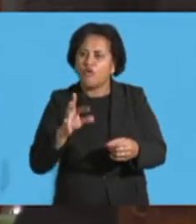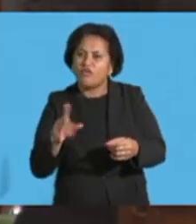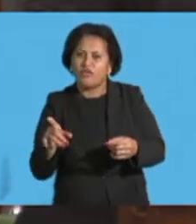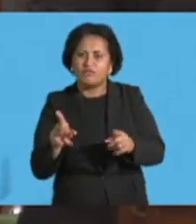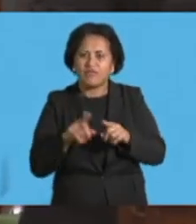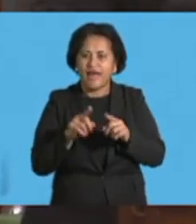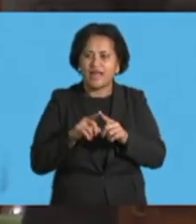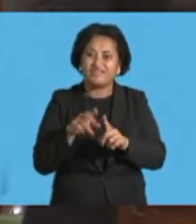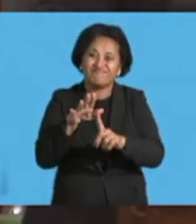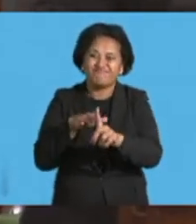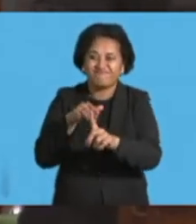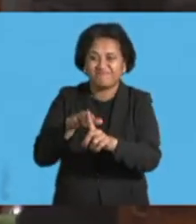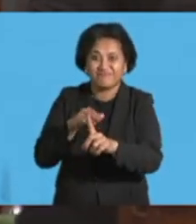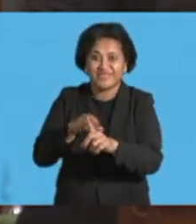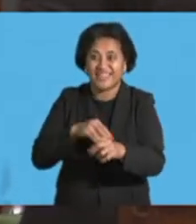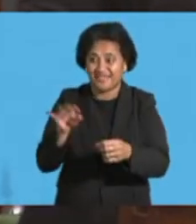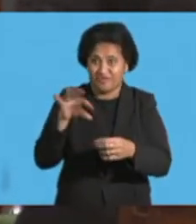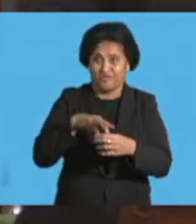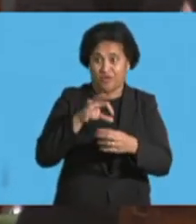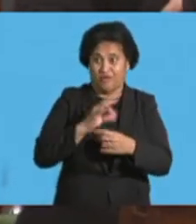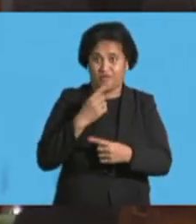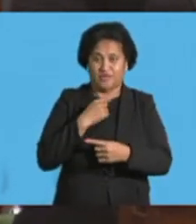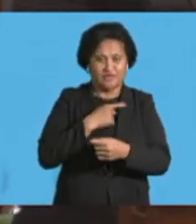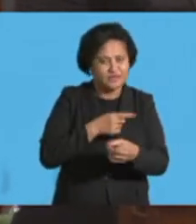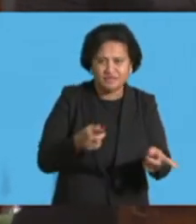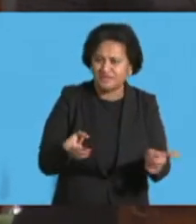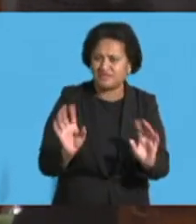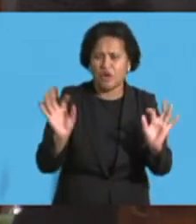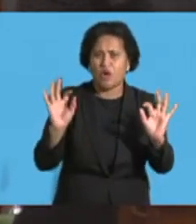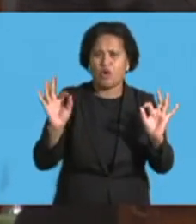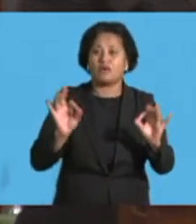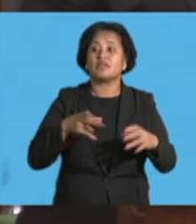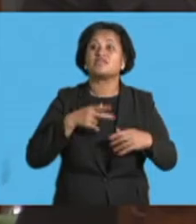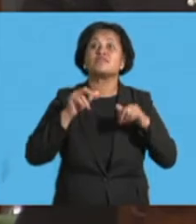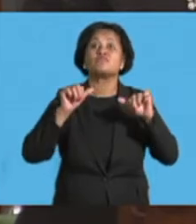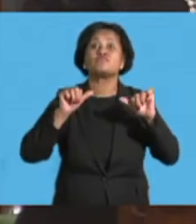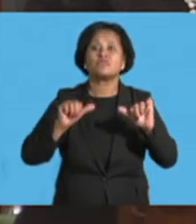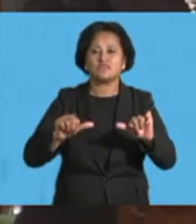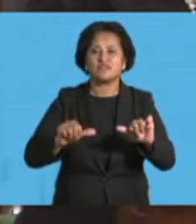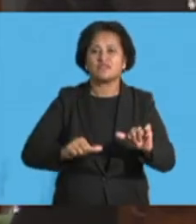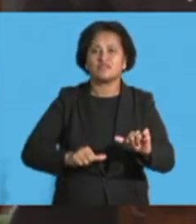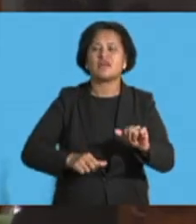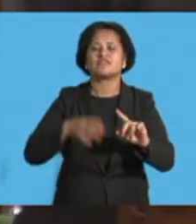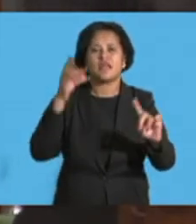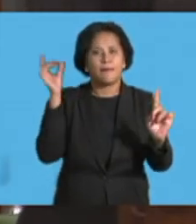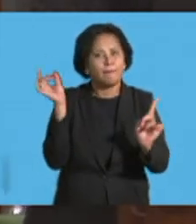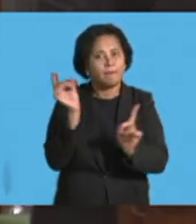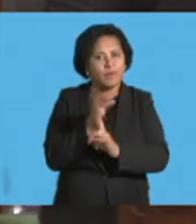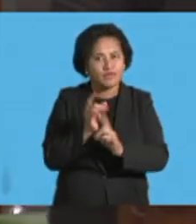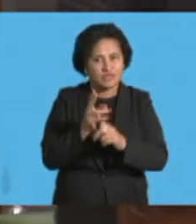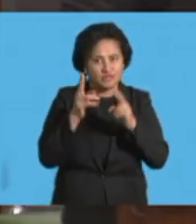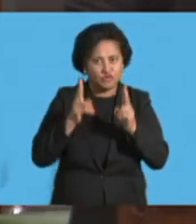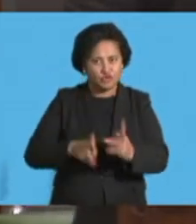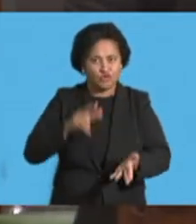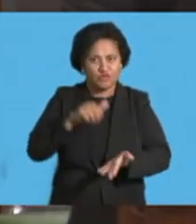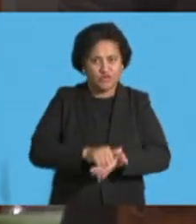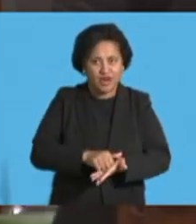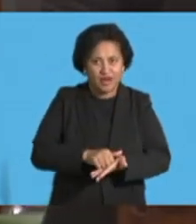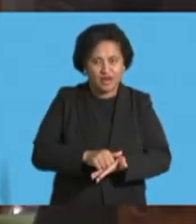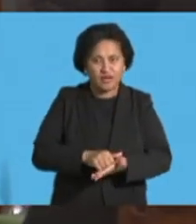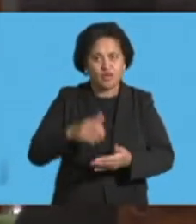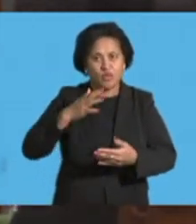by the opposition. It is the protection of a fundamental human right. The right